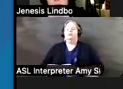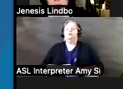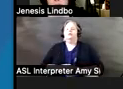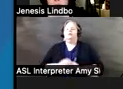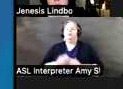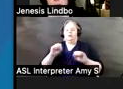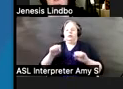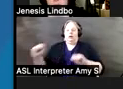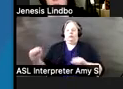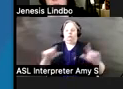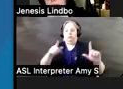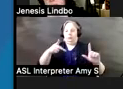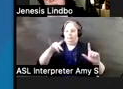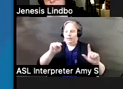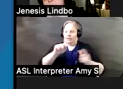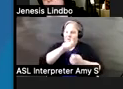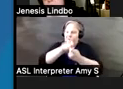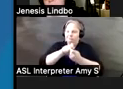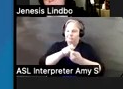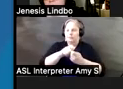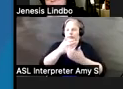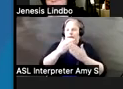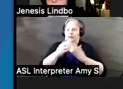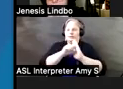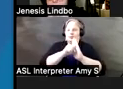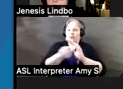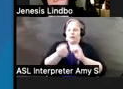pin certain features, toggles, symbols on or off?